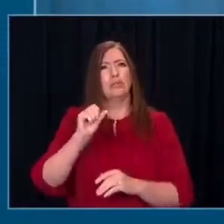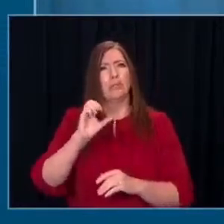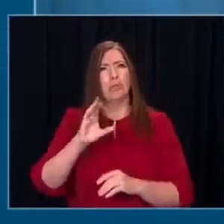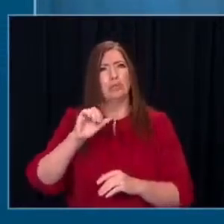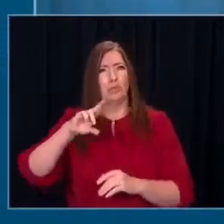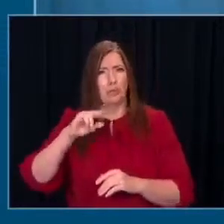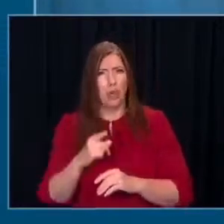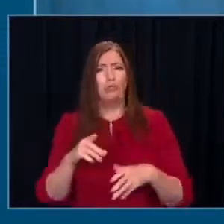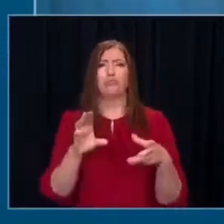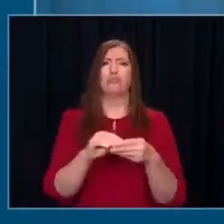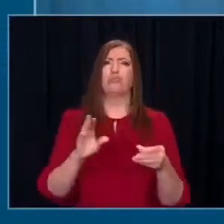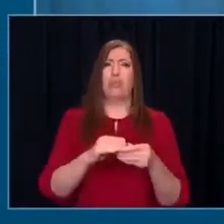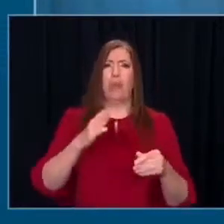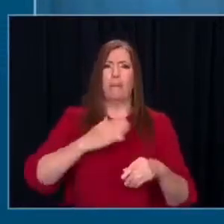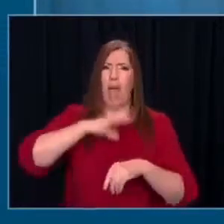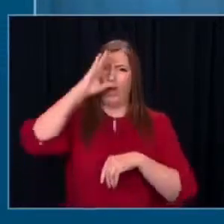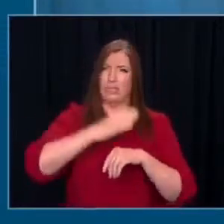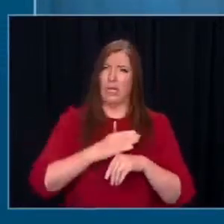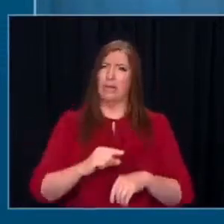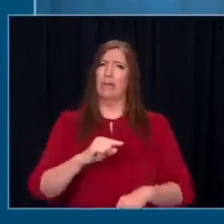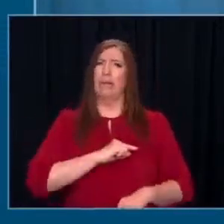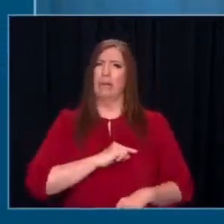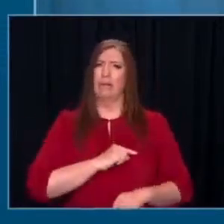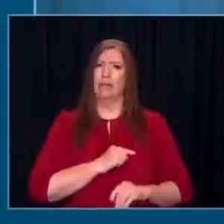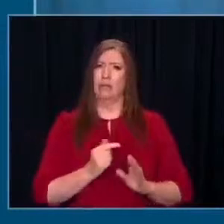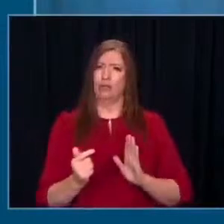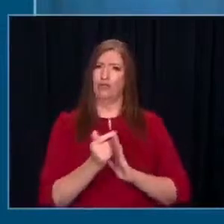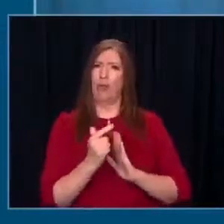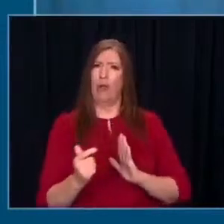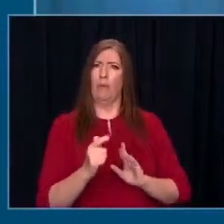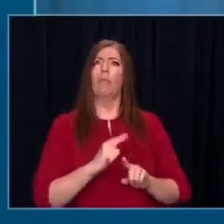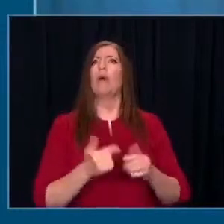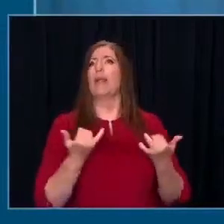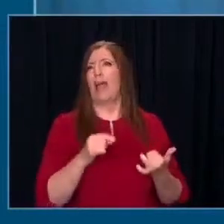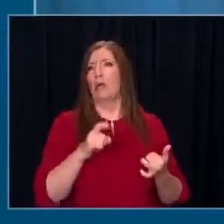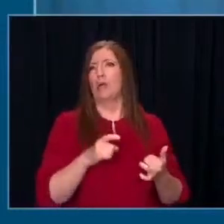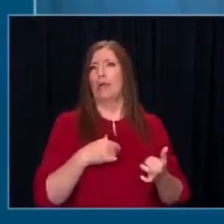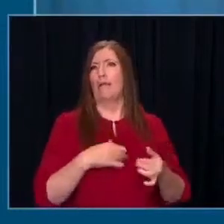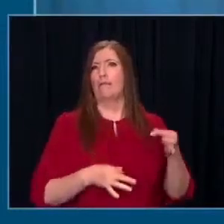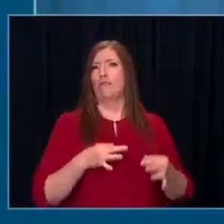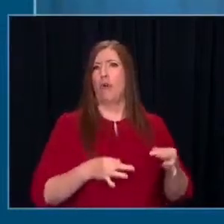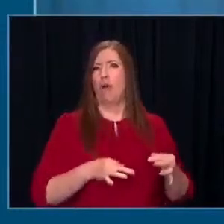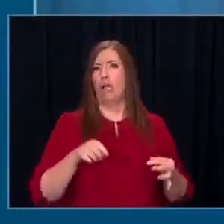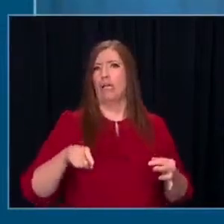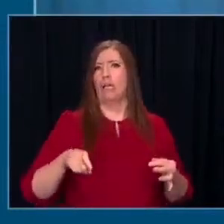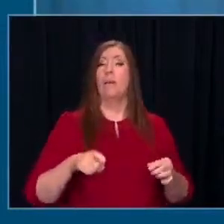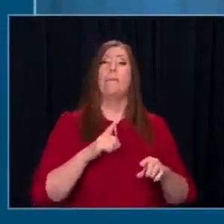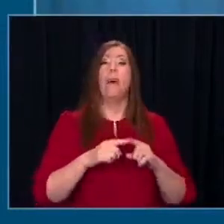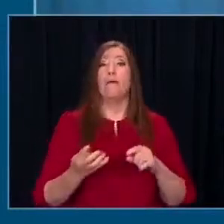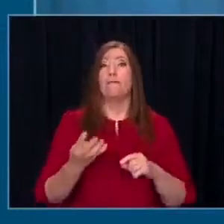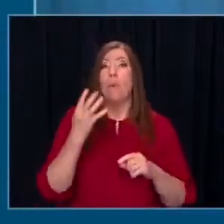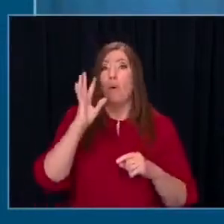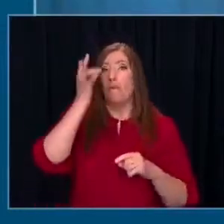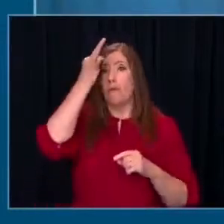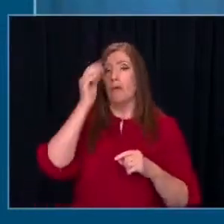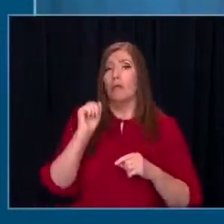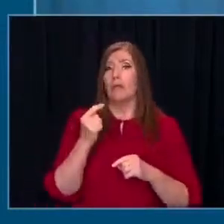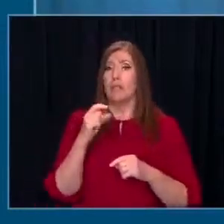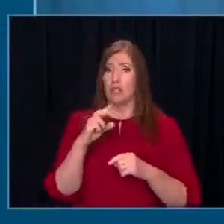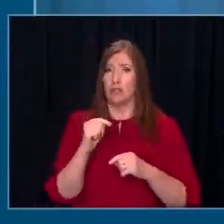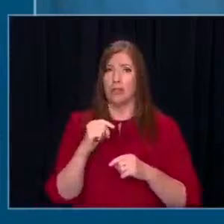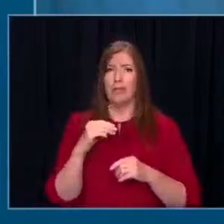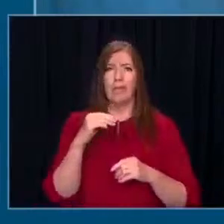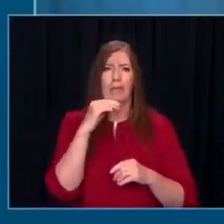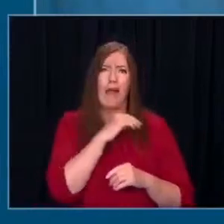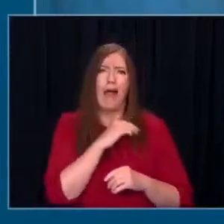that my son was guilty of a crime, we just have to have the trial. Then we had 4 federal agents lie and